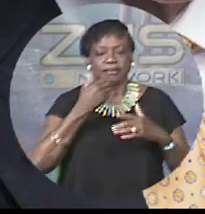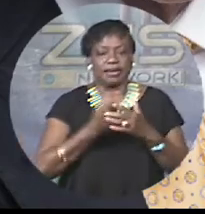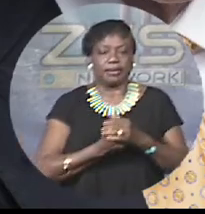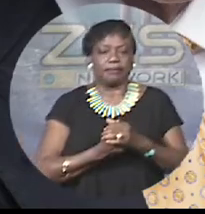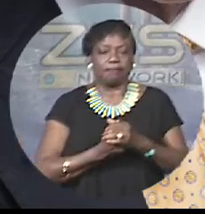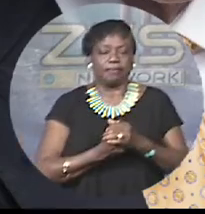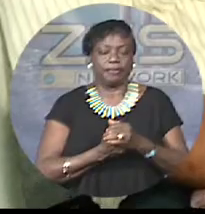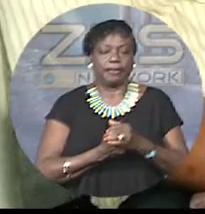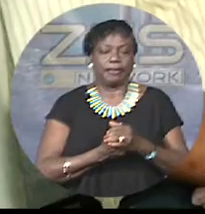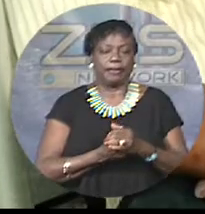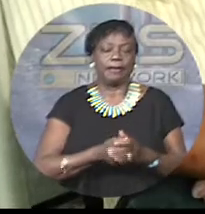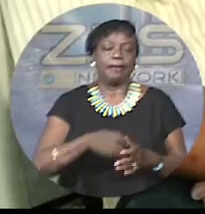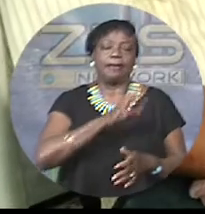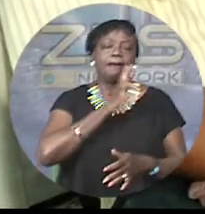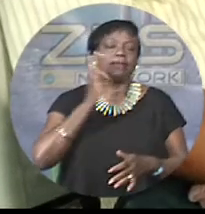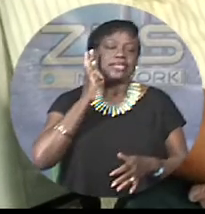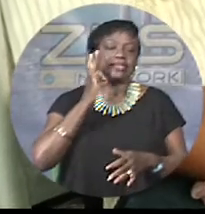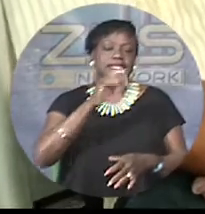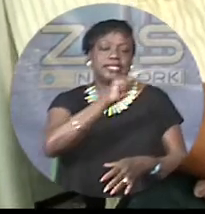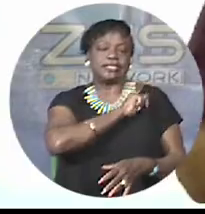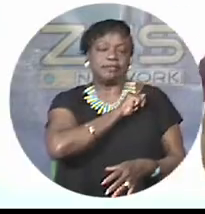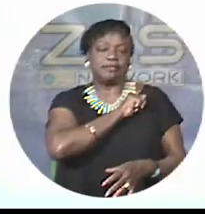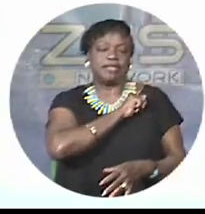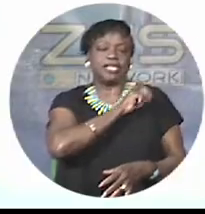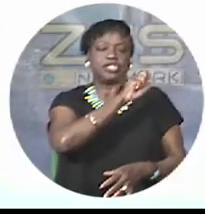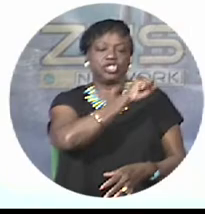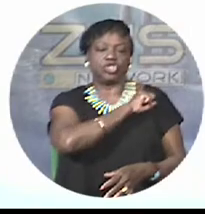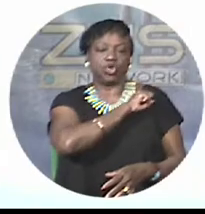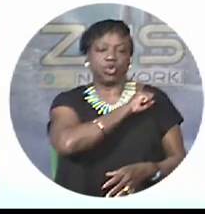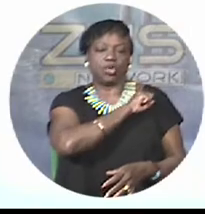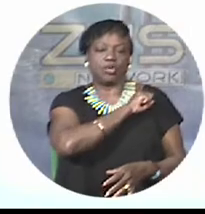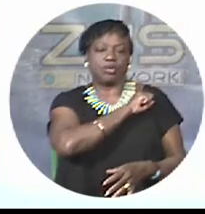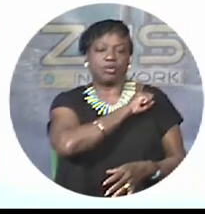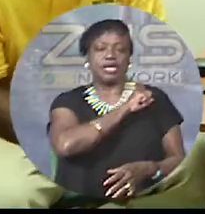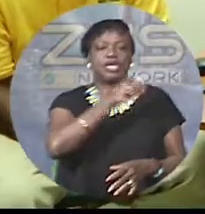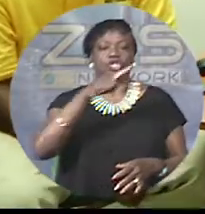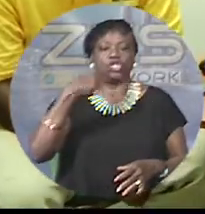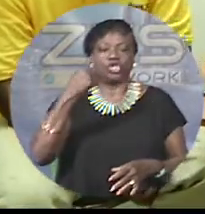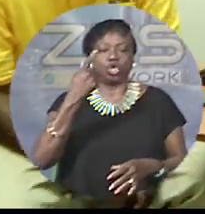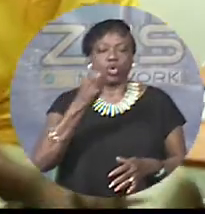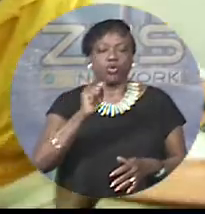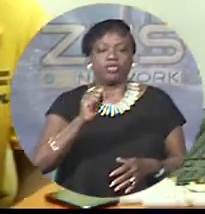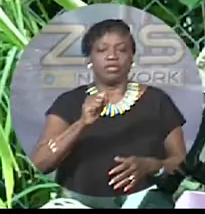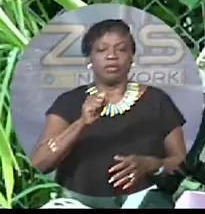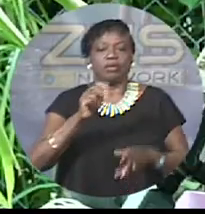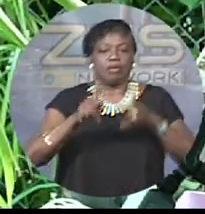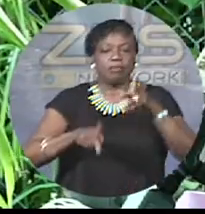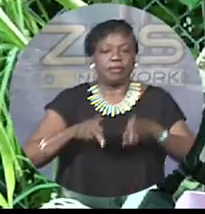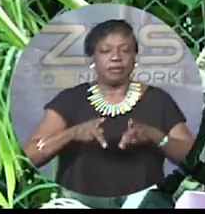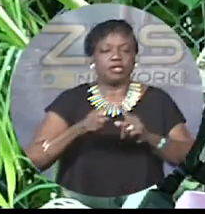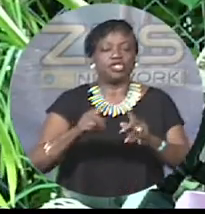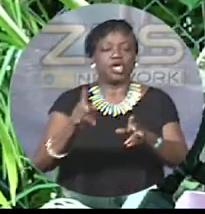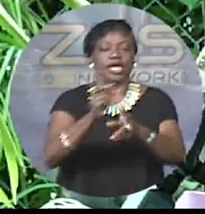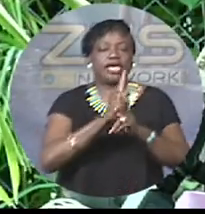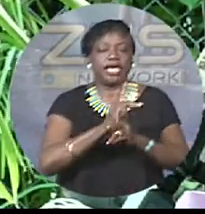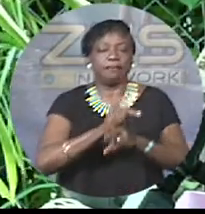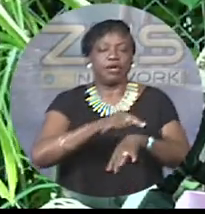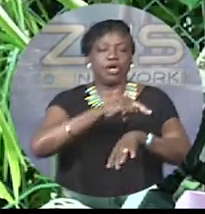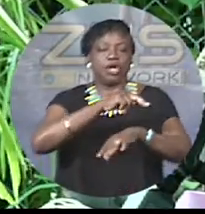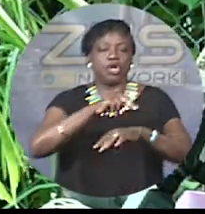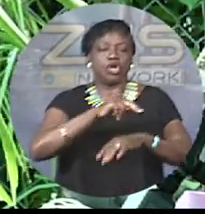Meantime, Pastor Timothy Stuart drove home the message by challenging the residents of the Over the Hill community to keep Nottage's dream